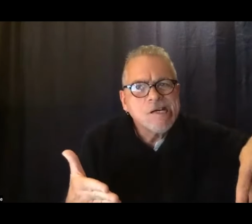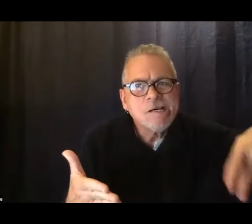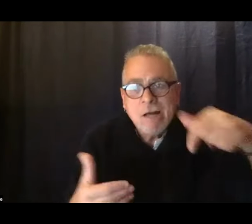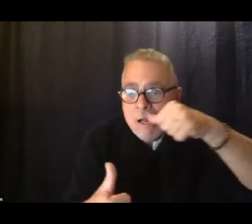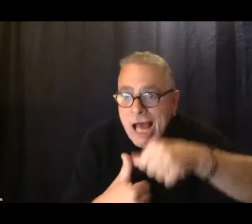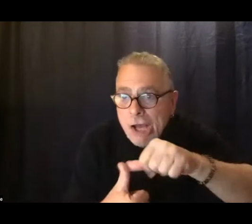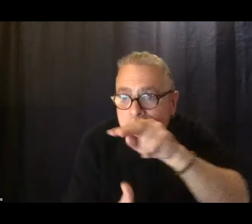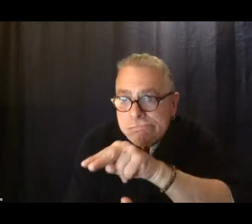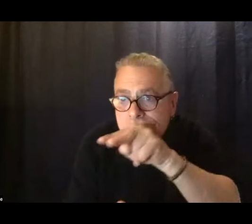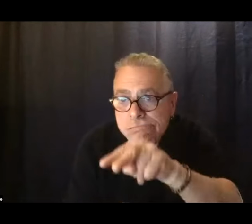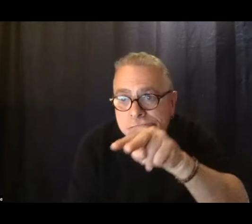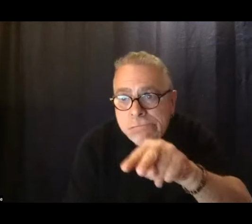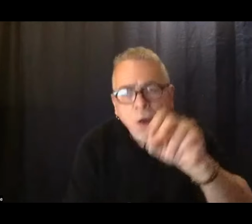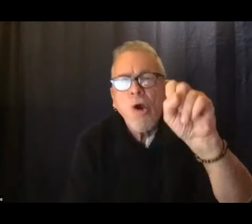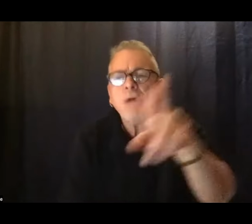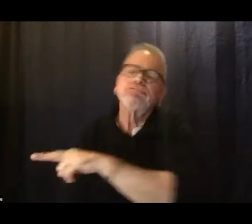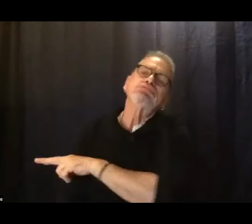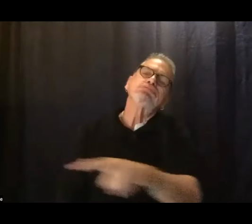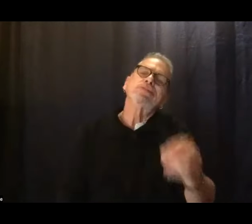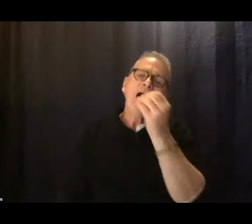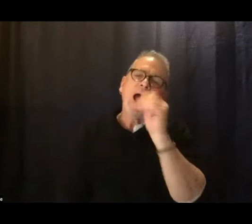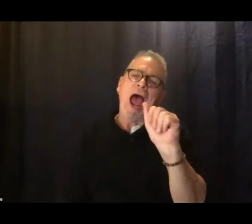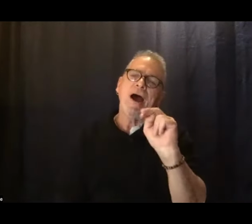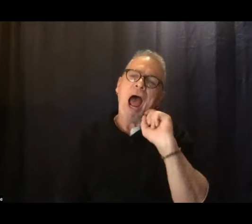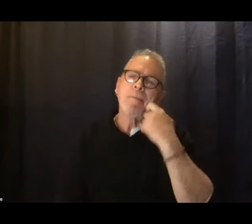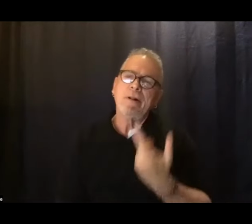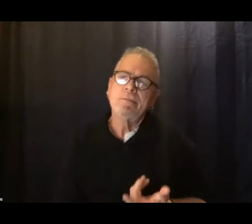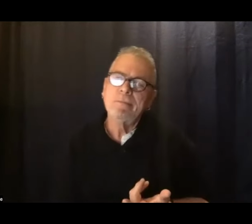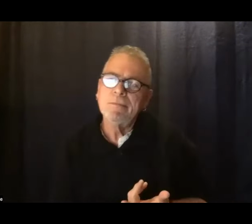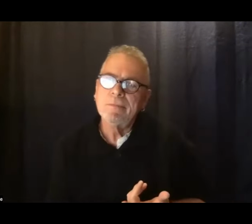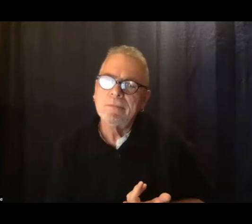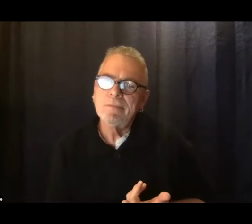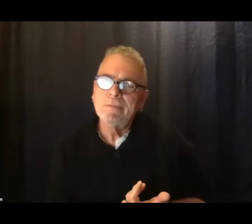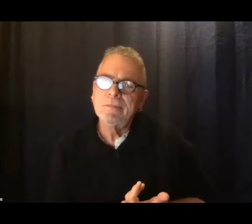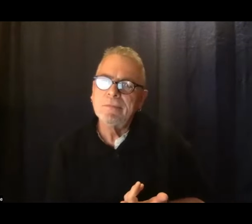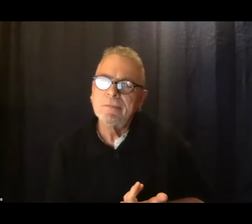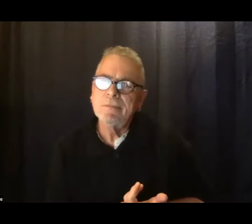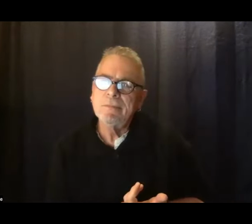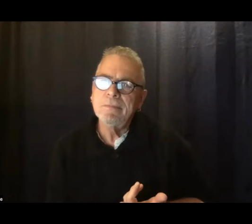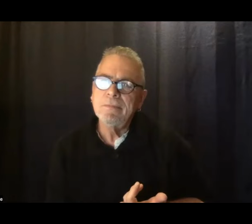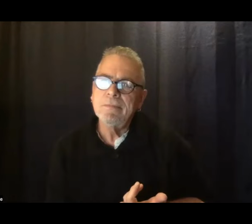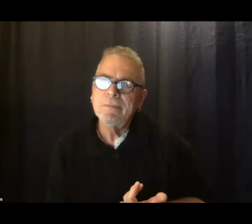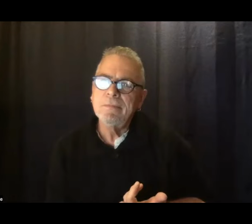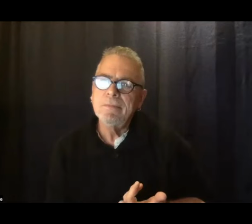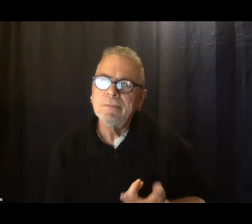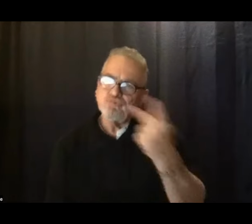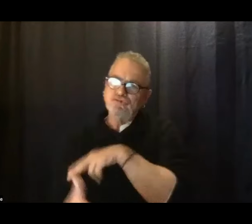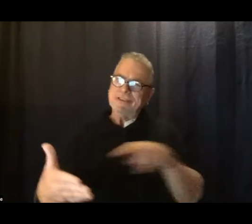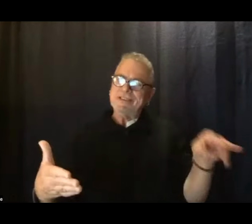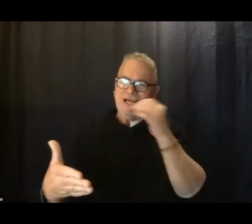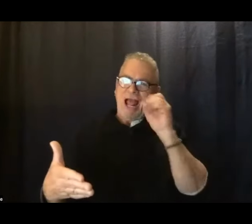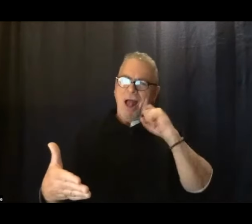A, P, P. You look at each individual letter, or do you just read through it and you got ate an apple? Which